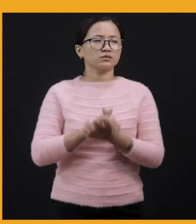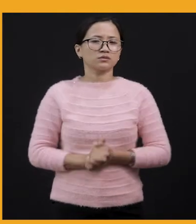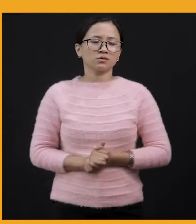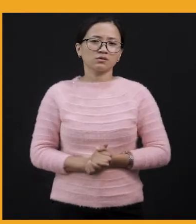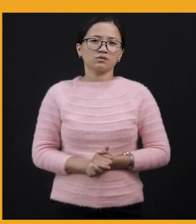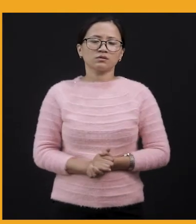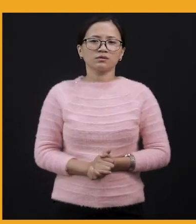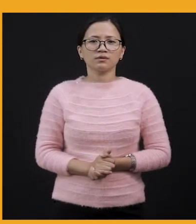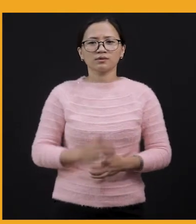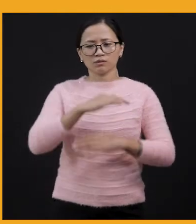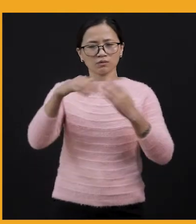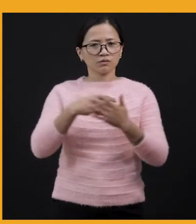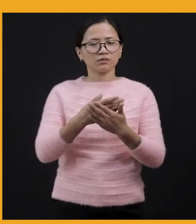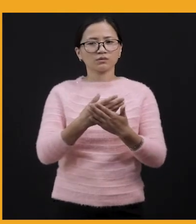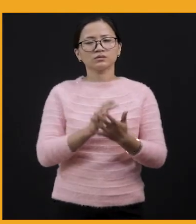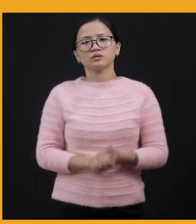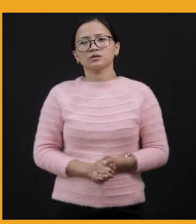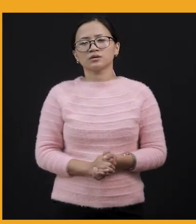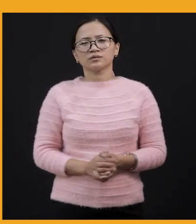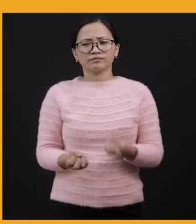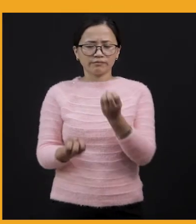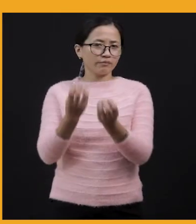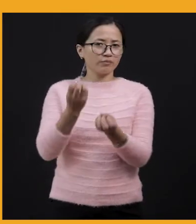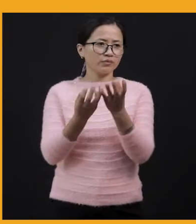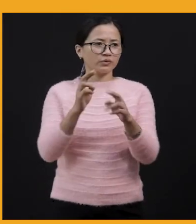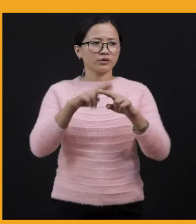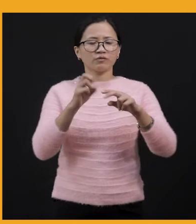Okay, so all this burning of fossil